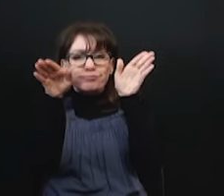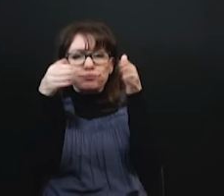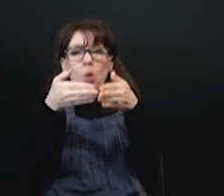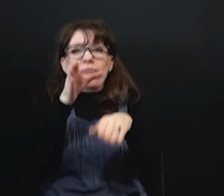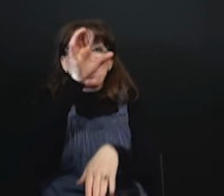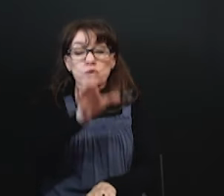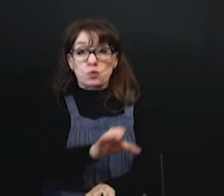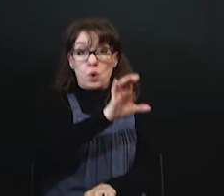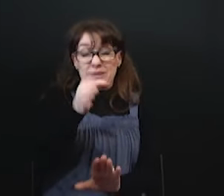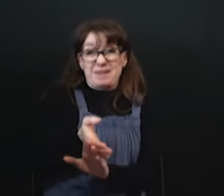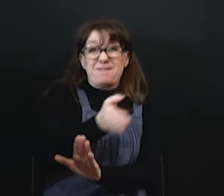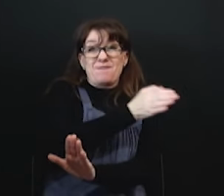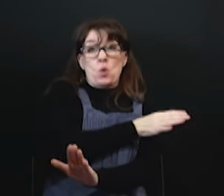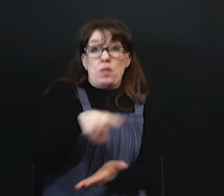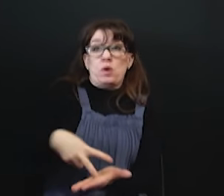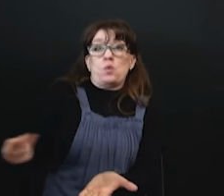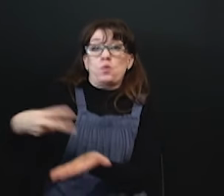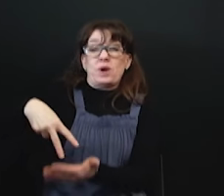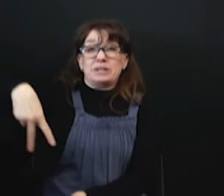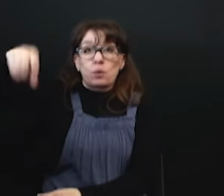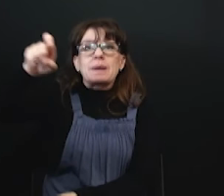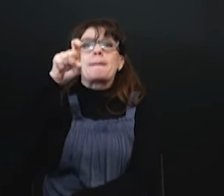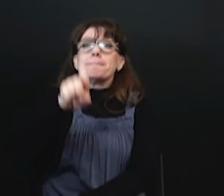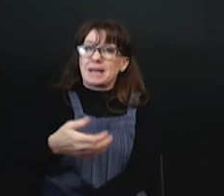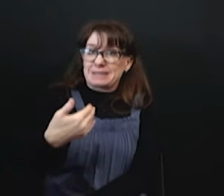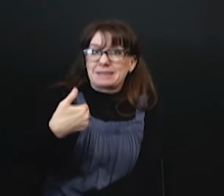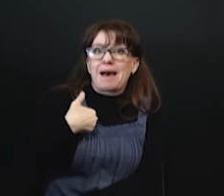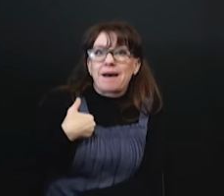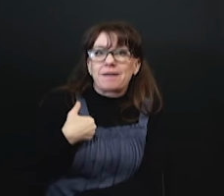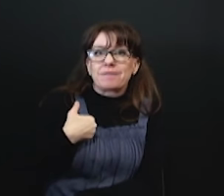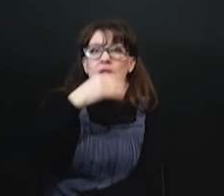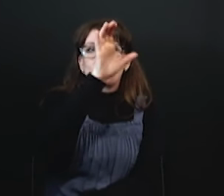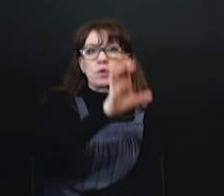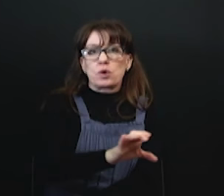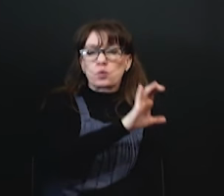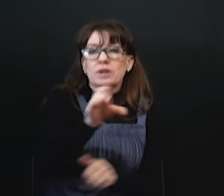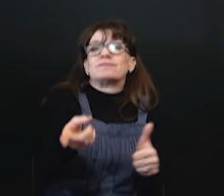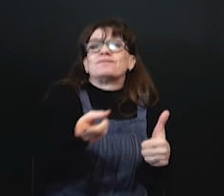because before the resurrection, there must be a cross.